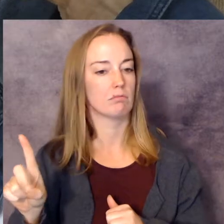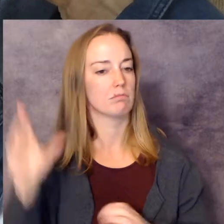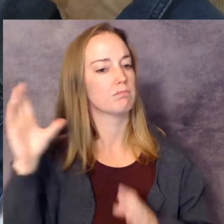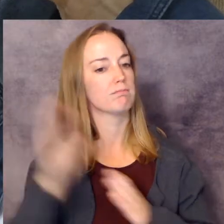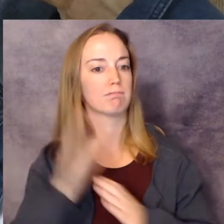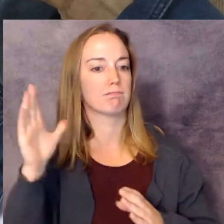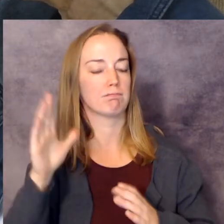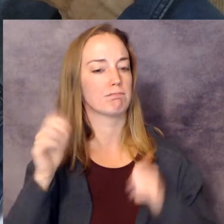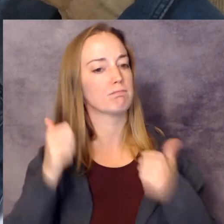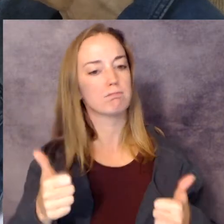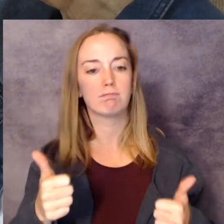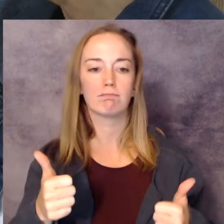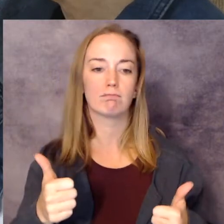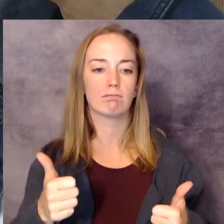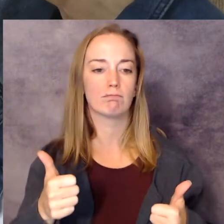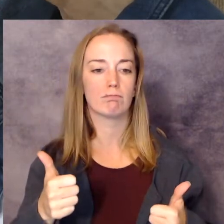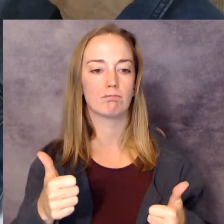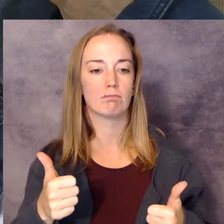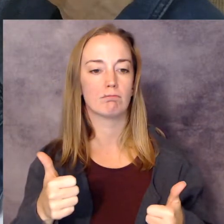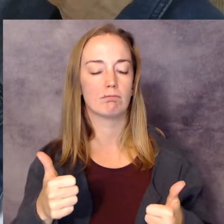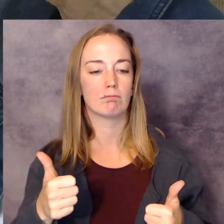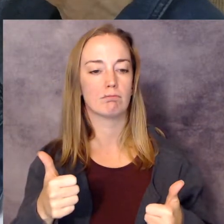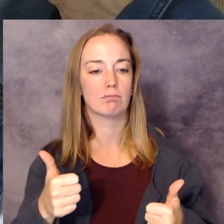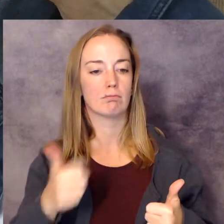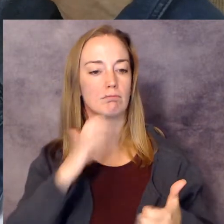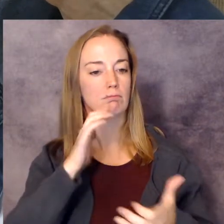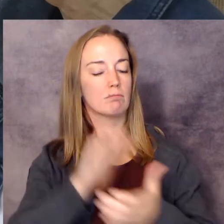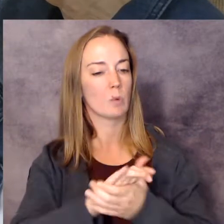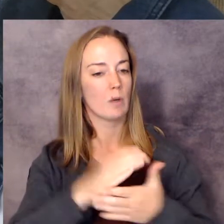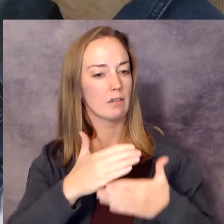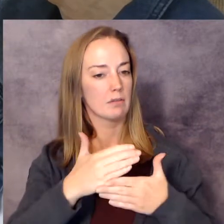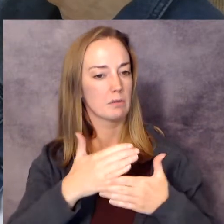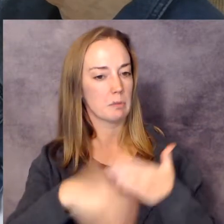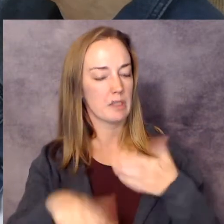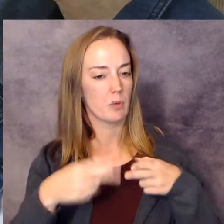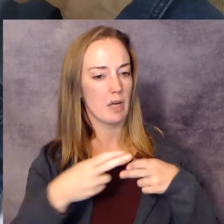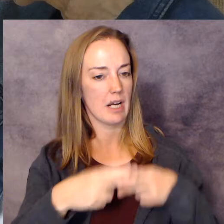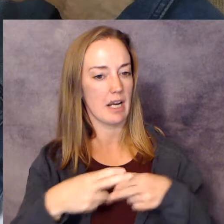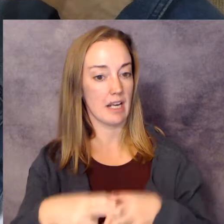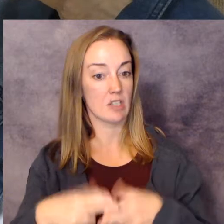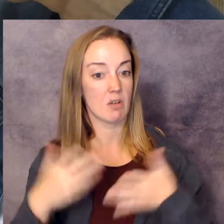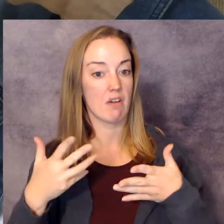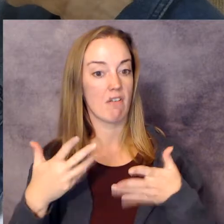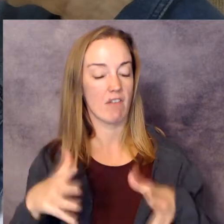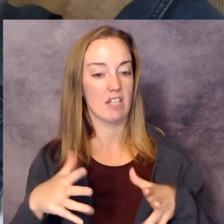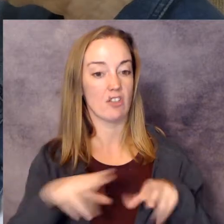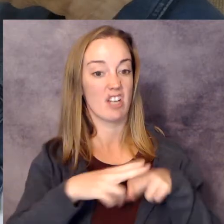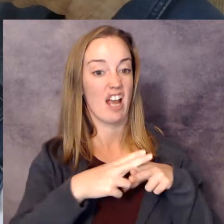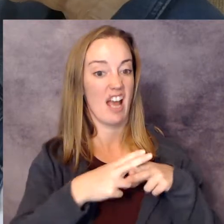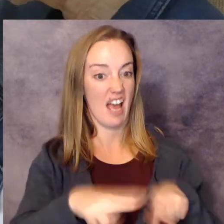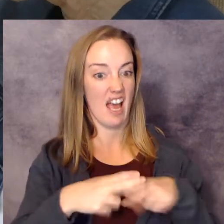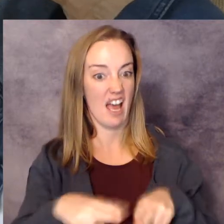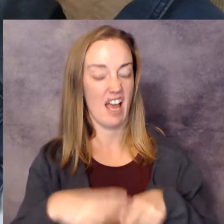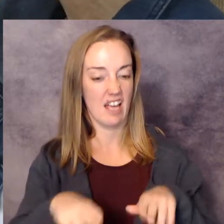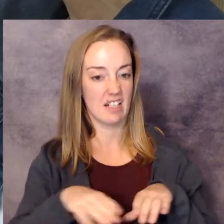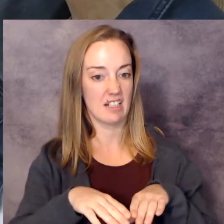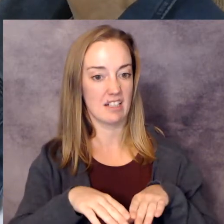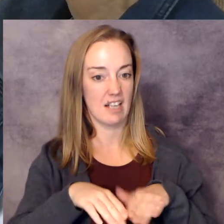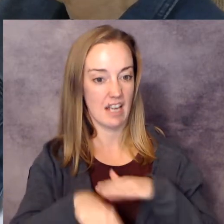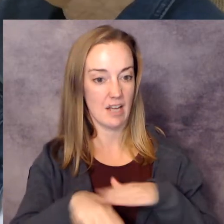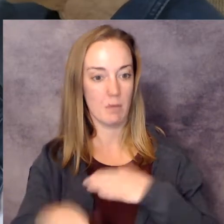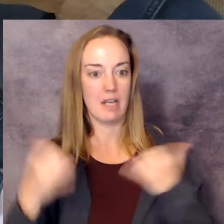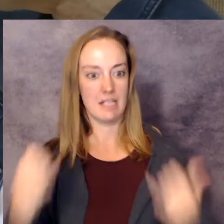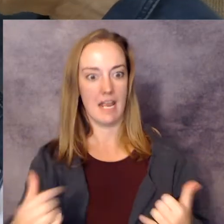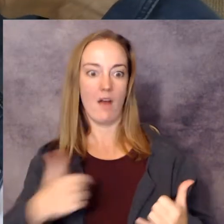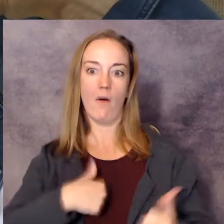"Tip-top," replied Mr. Bullhead. Mrs. Bullhead laid her eggs, and the eggs hatched. "Now